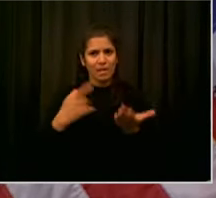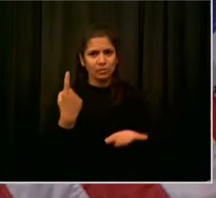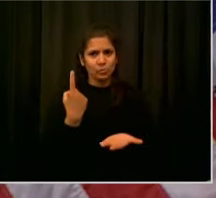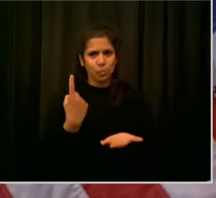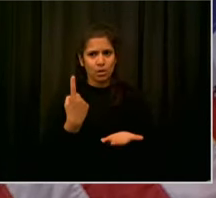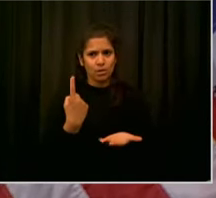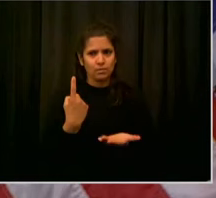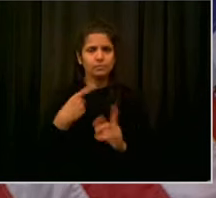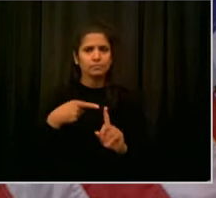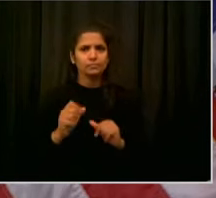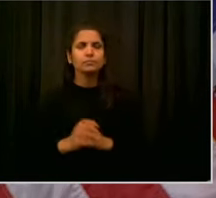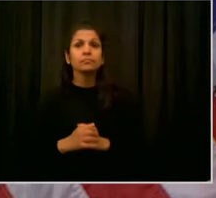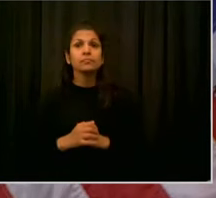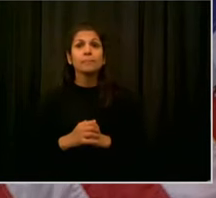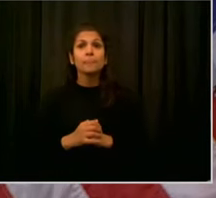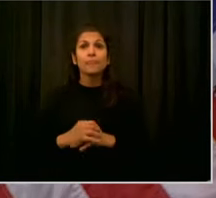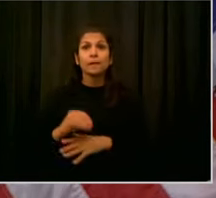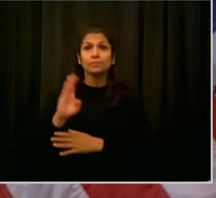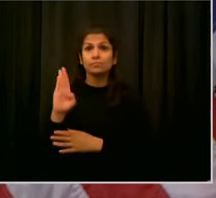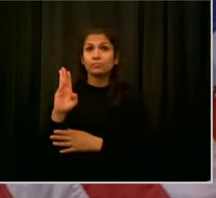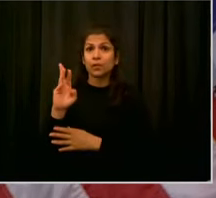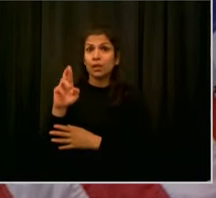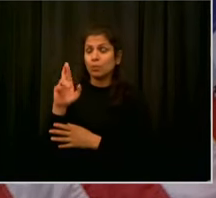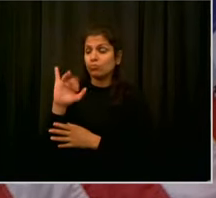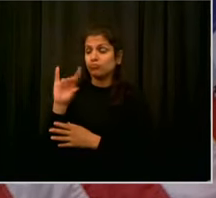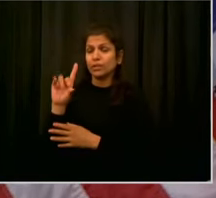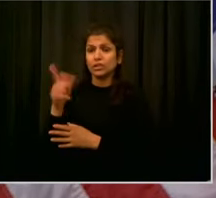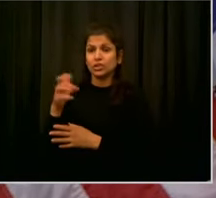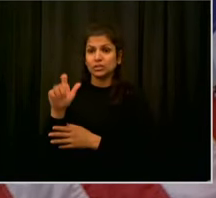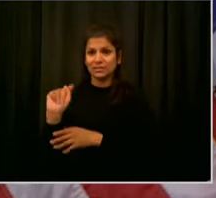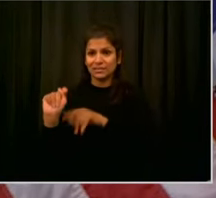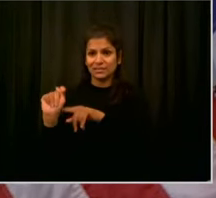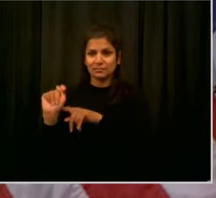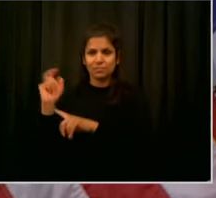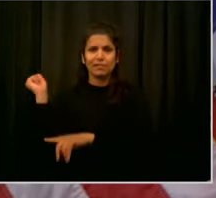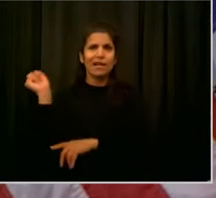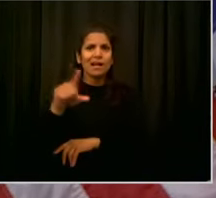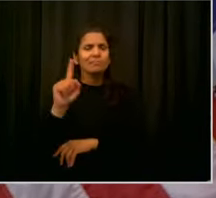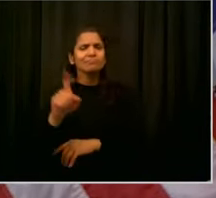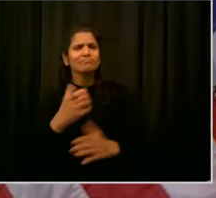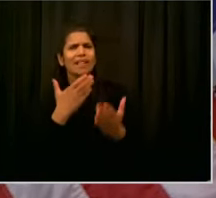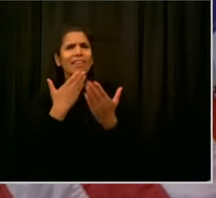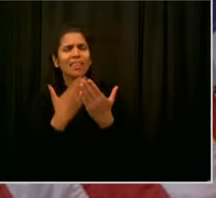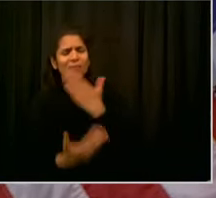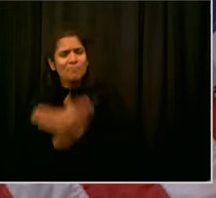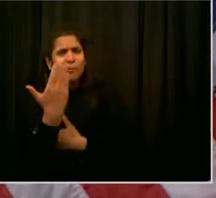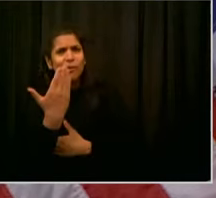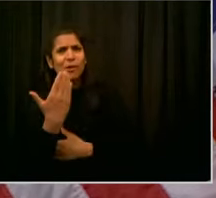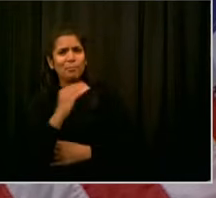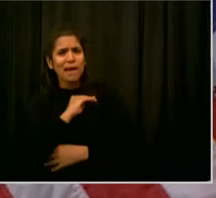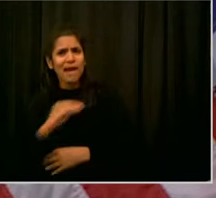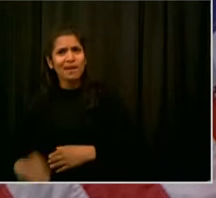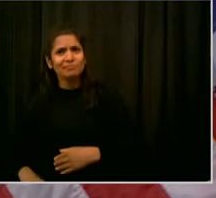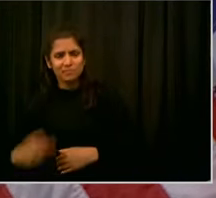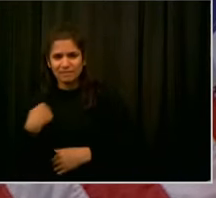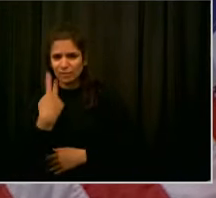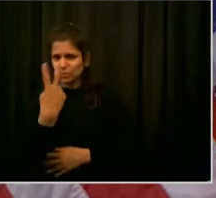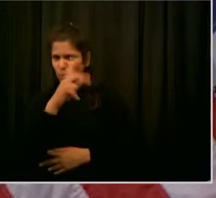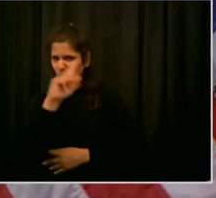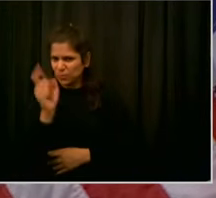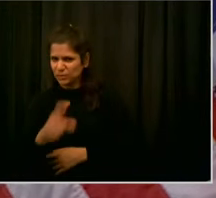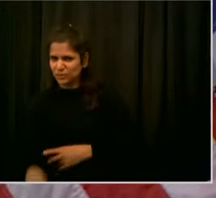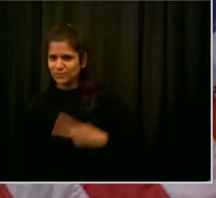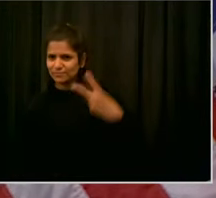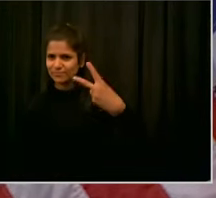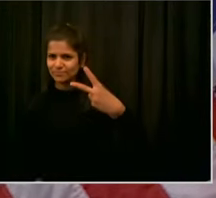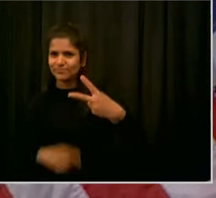Morning, Mr. Mayor. Two questions for you and for Commissioner Shea. First, We saw a lot of videos from